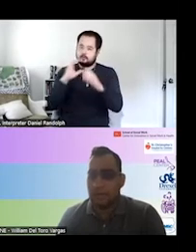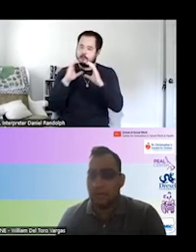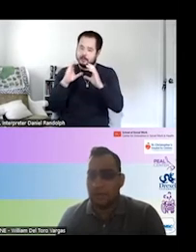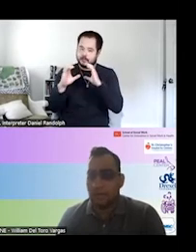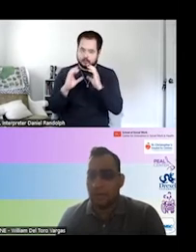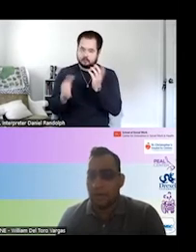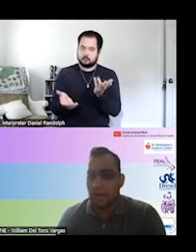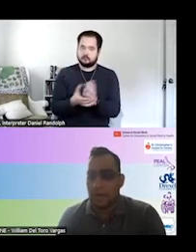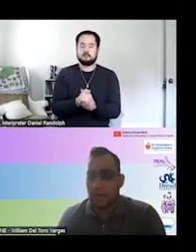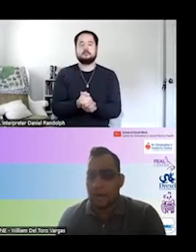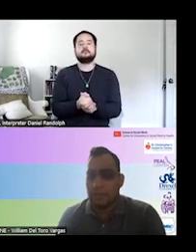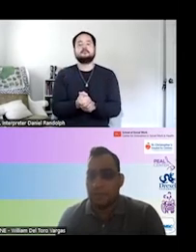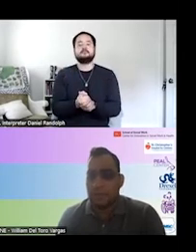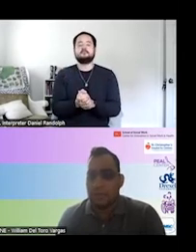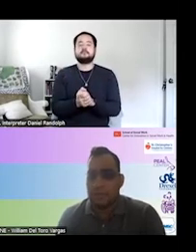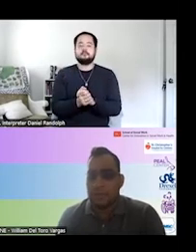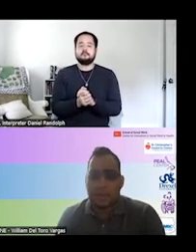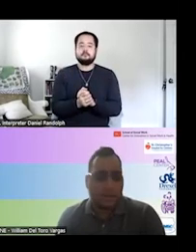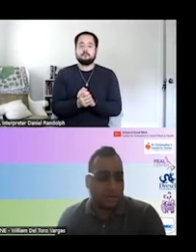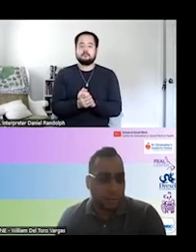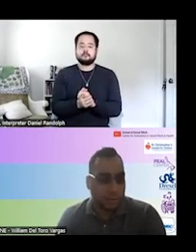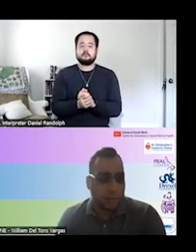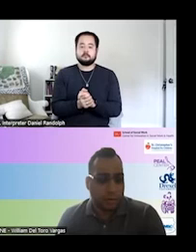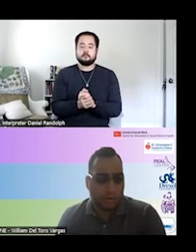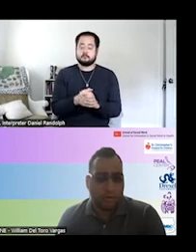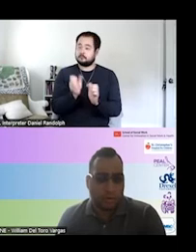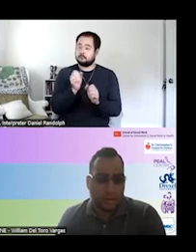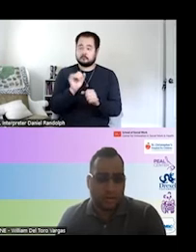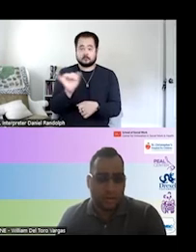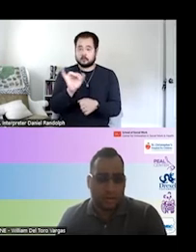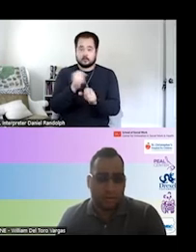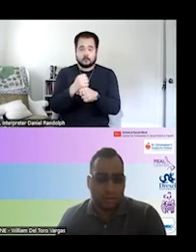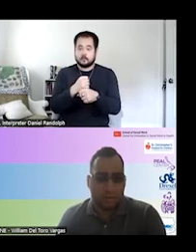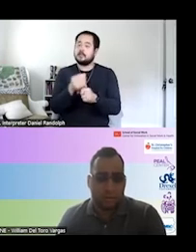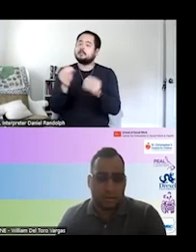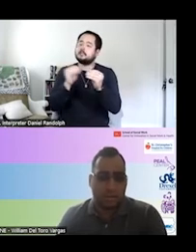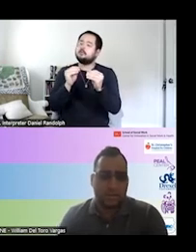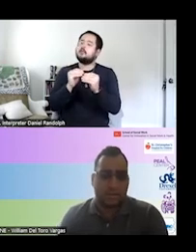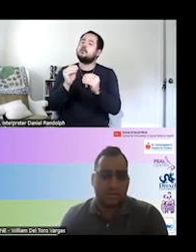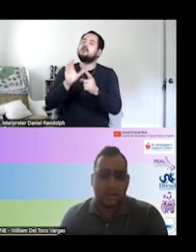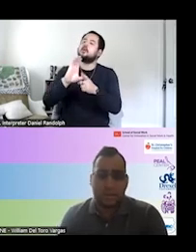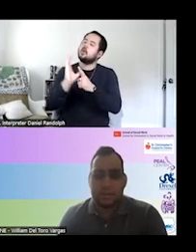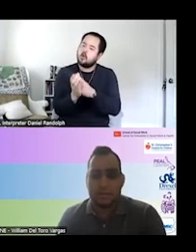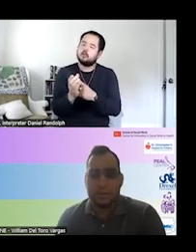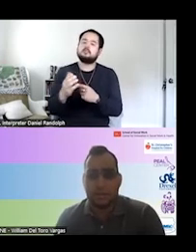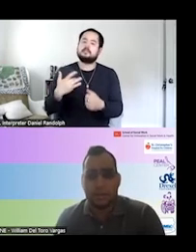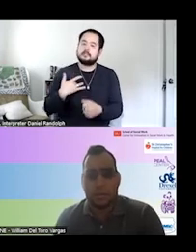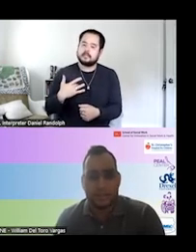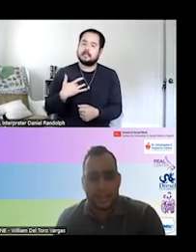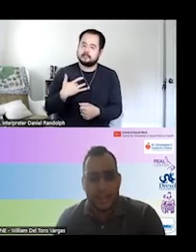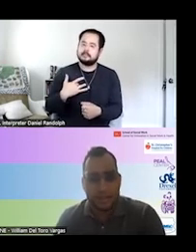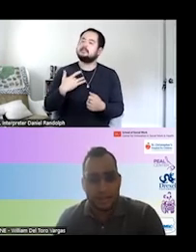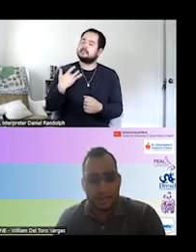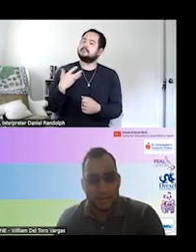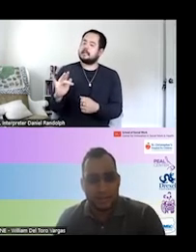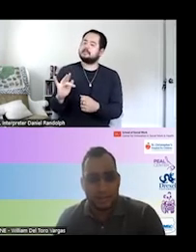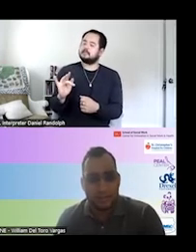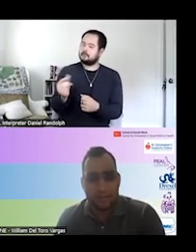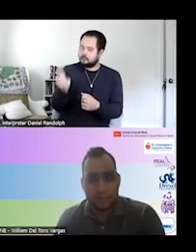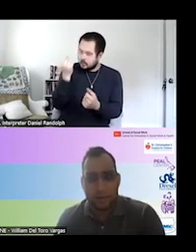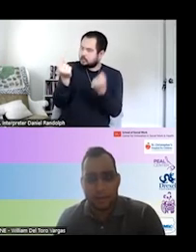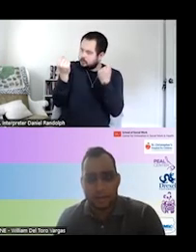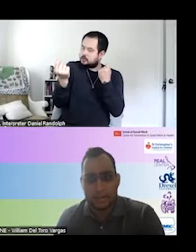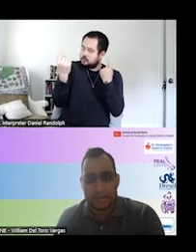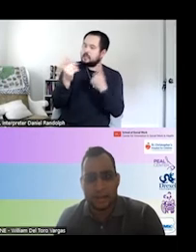and also make you more culturally sensitive. Now I'm going to turn it over to Kelly